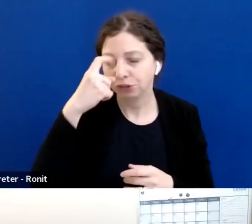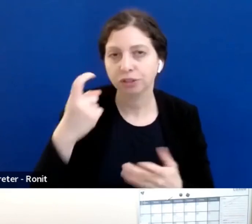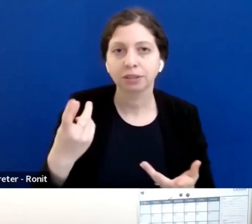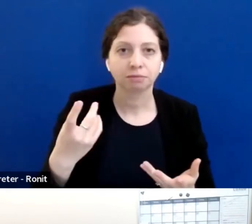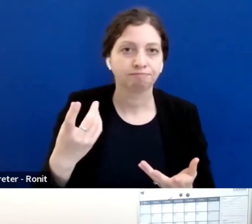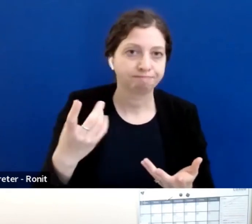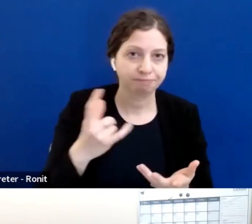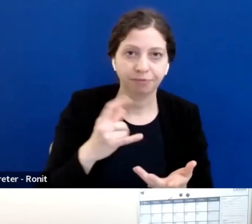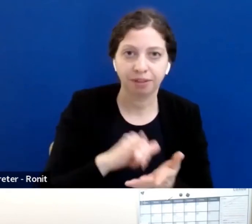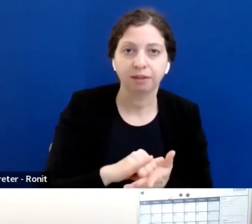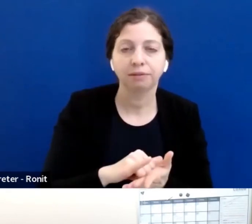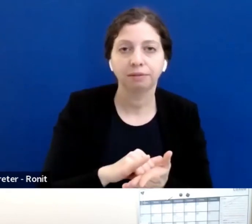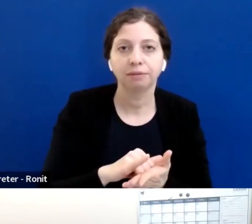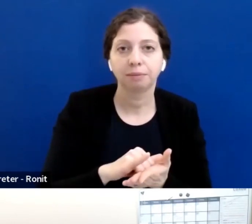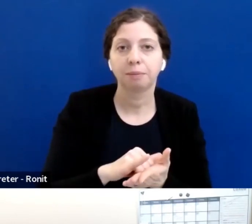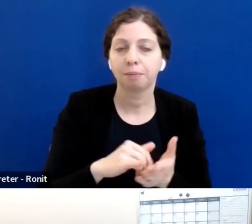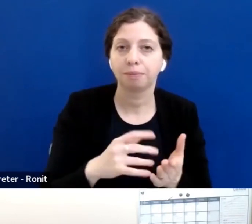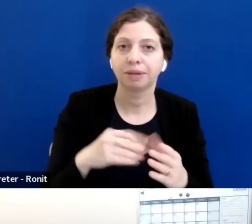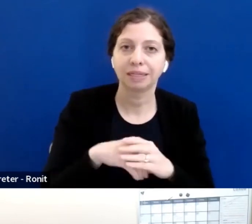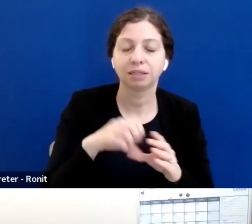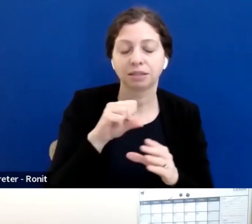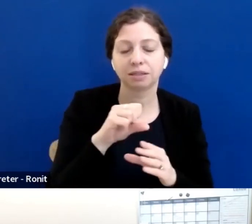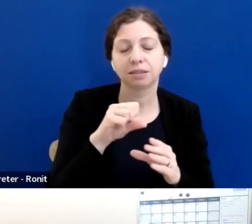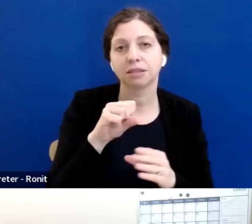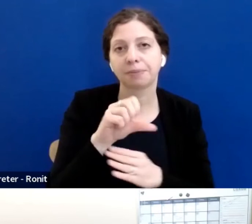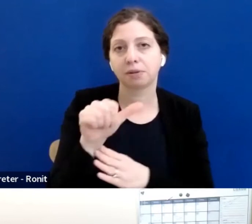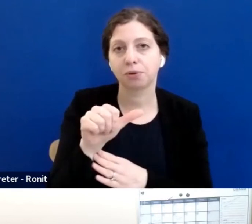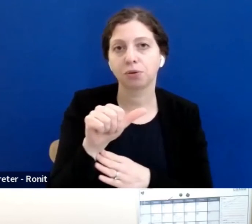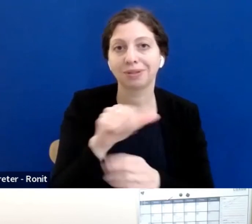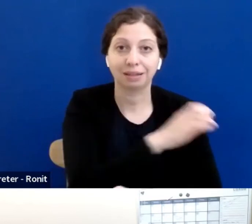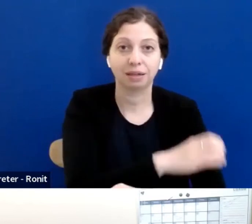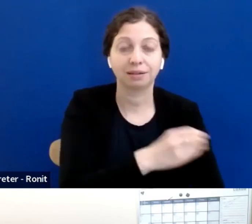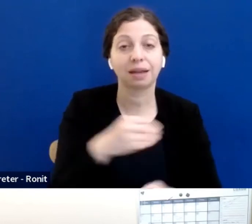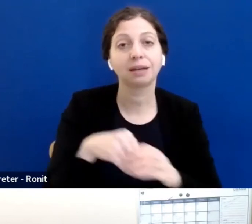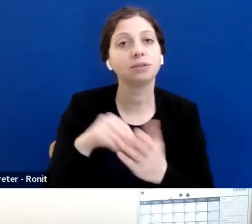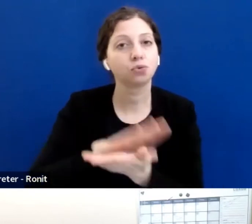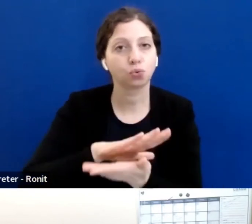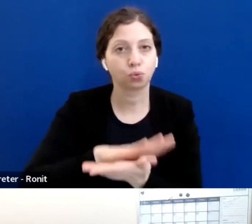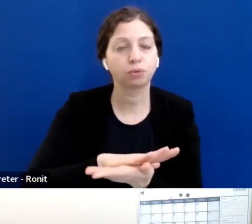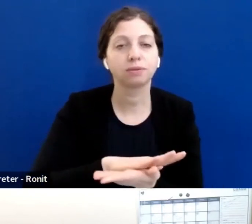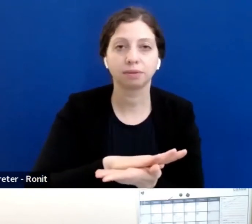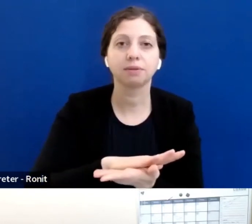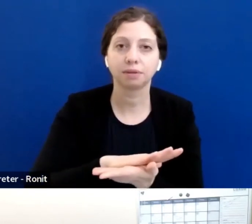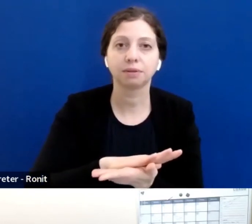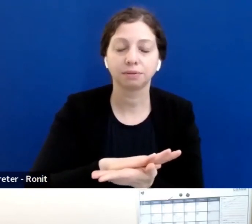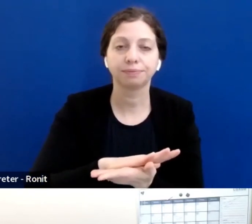it, both in substance abuse clinics and in schools is where